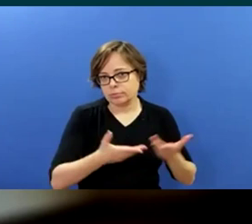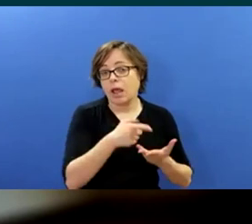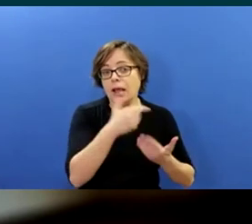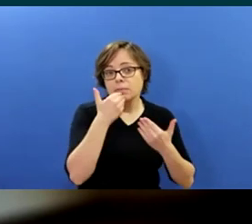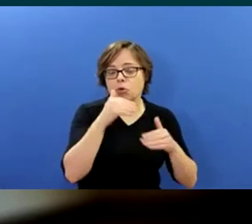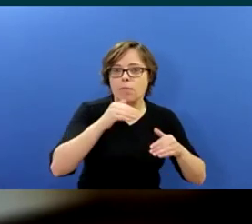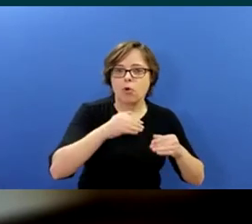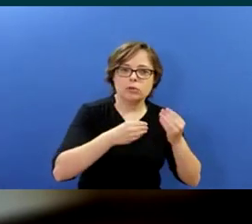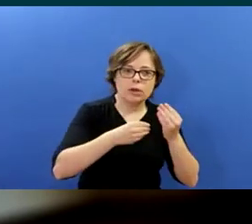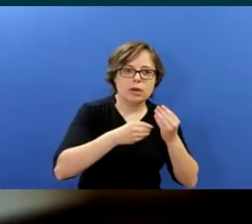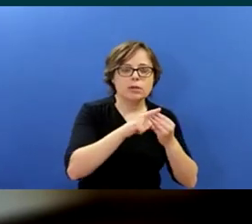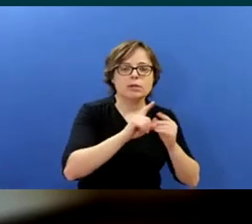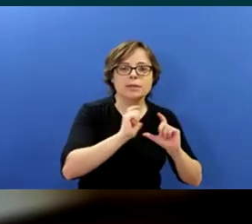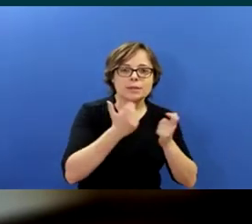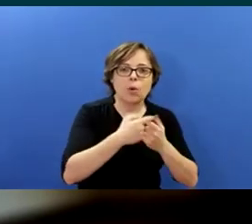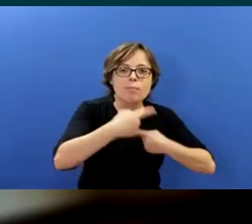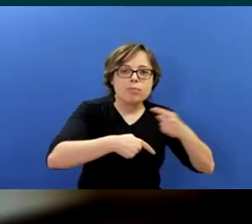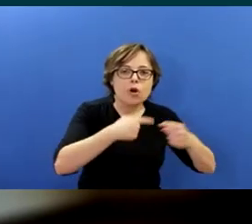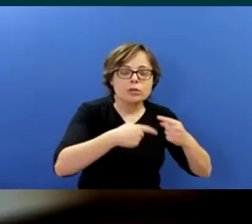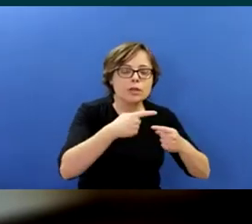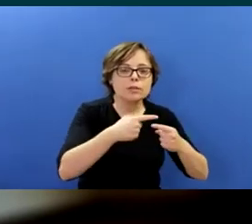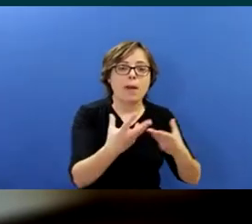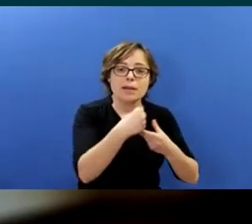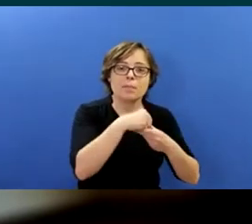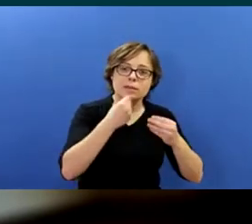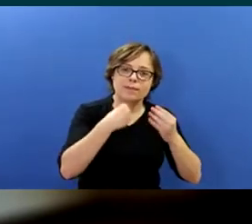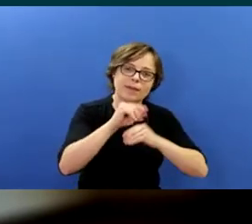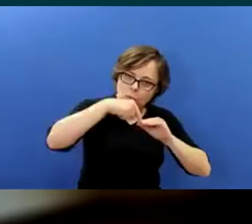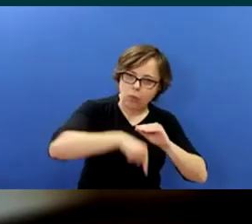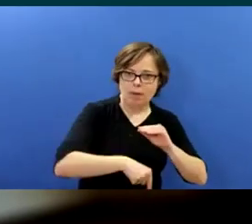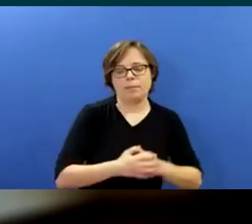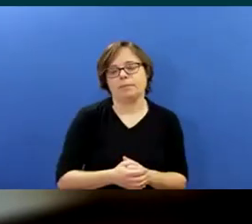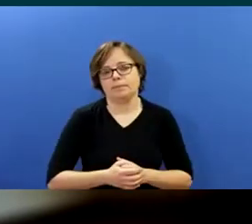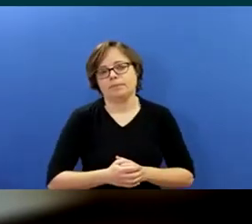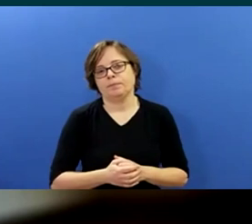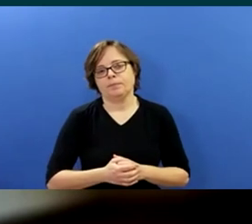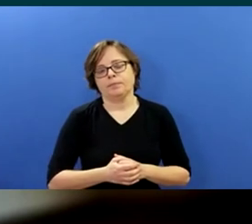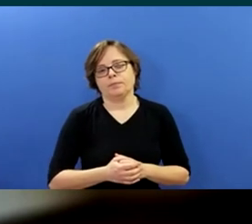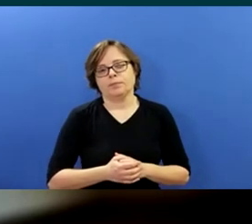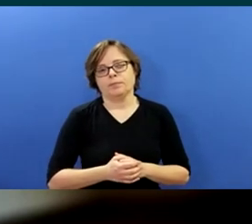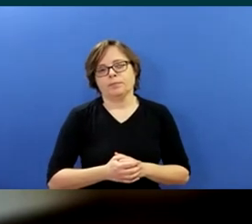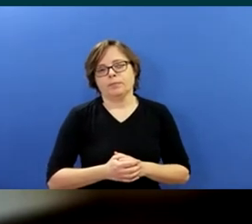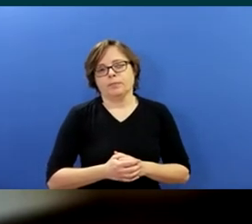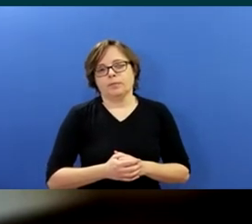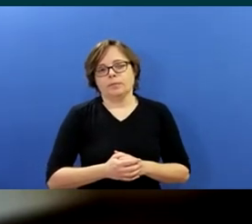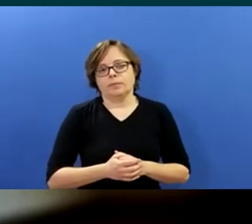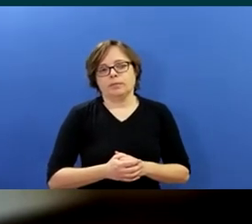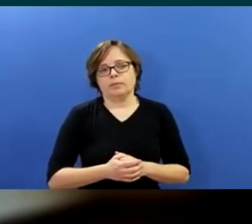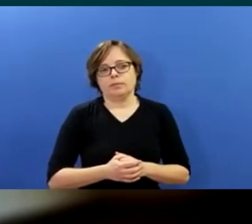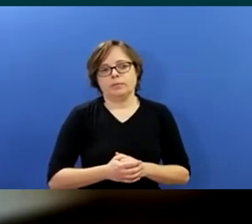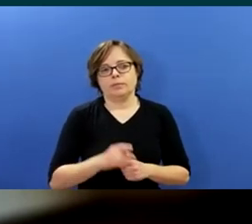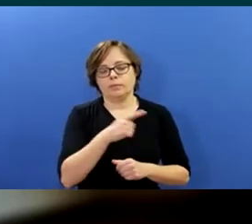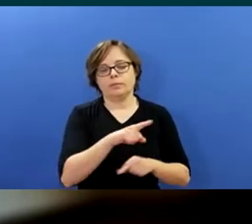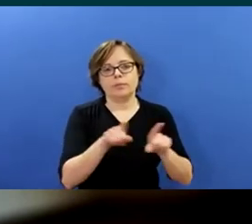participation process which shapes projects with these people within a small working